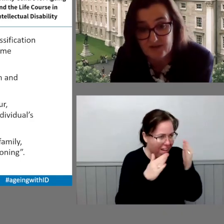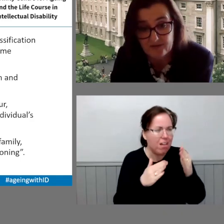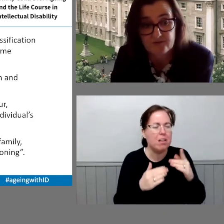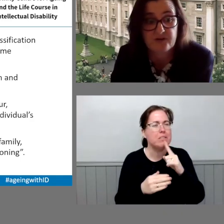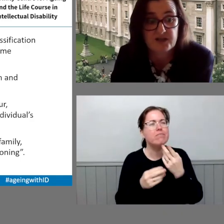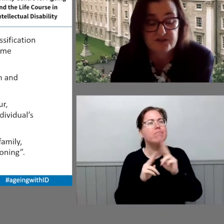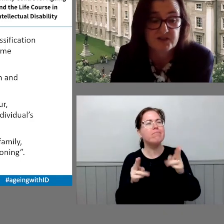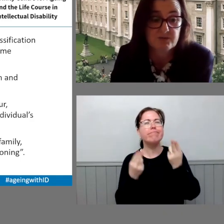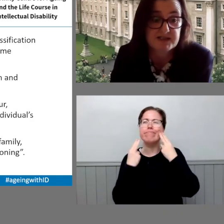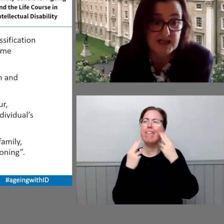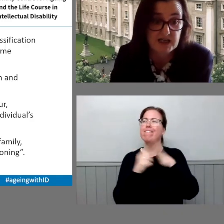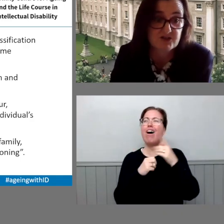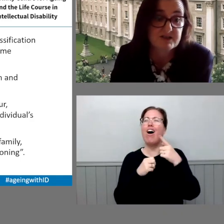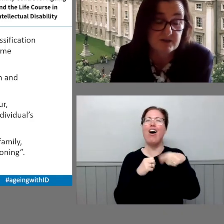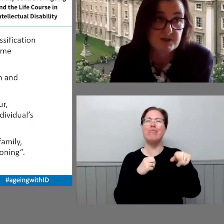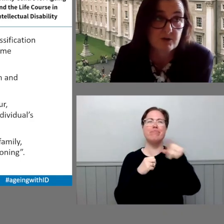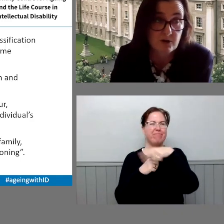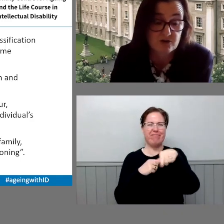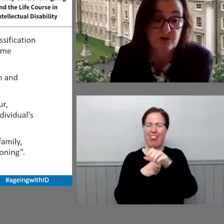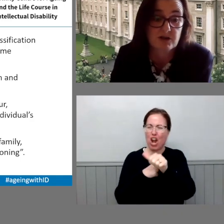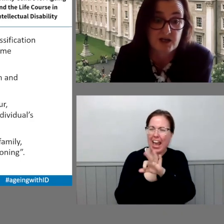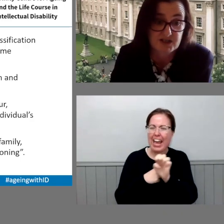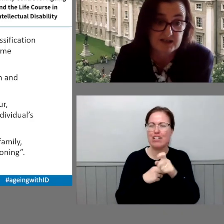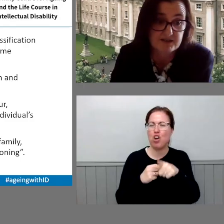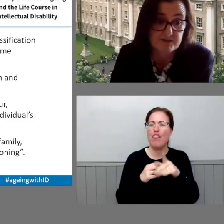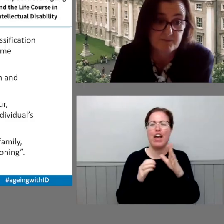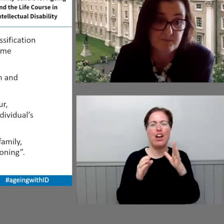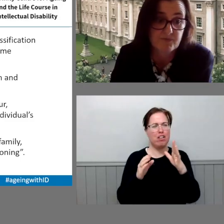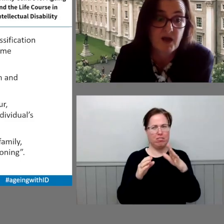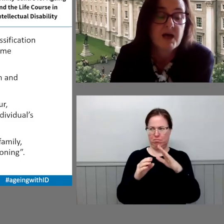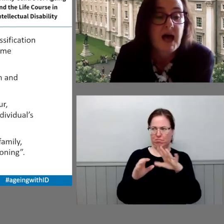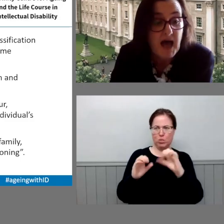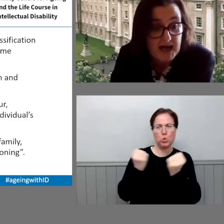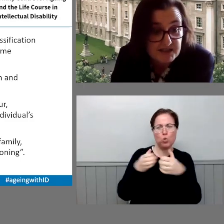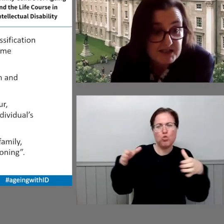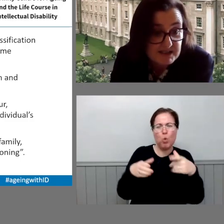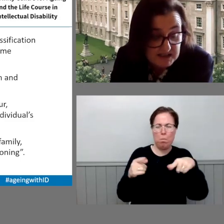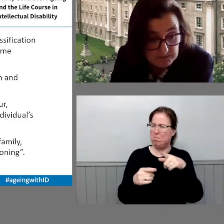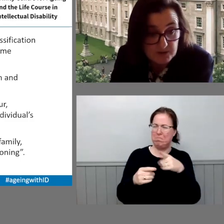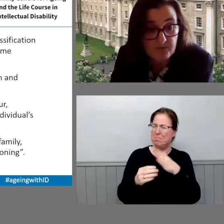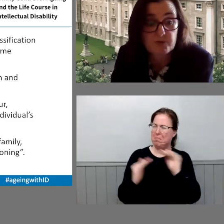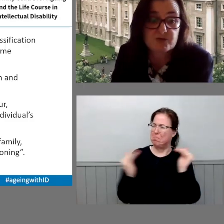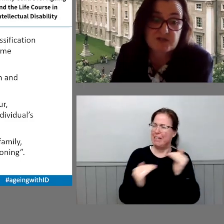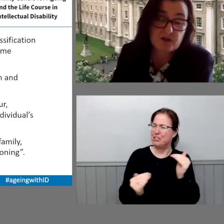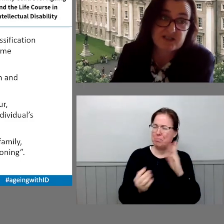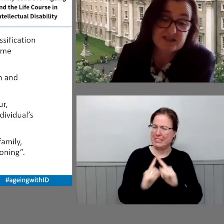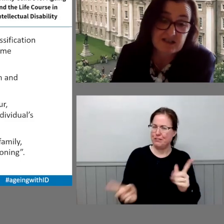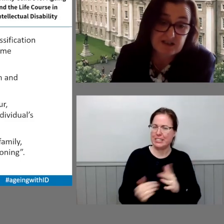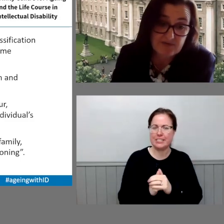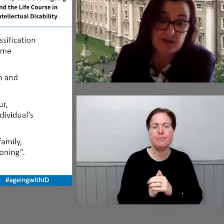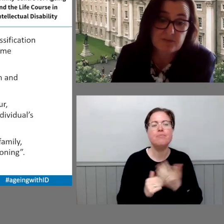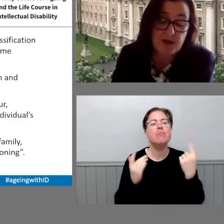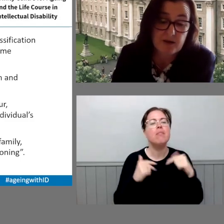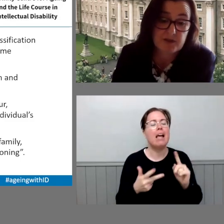atypical or excessive for the individual's age and socio-cultural context. And symptoms which result